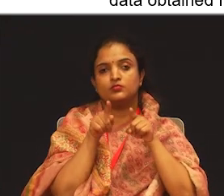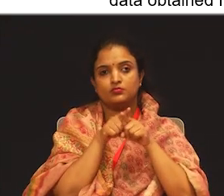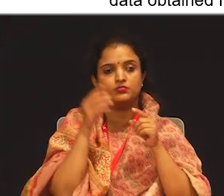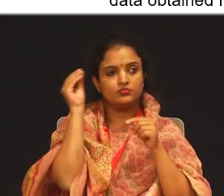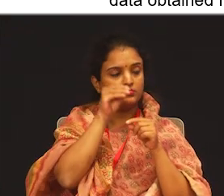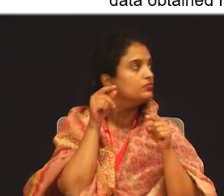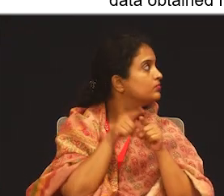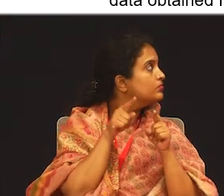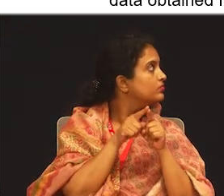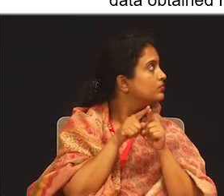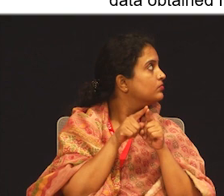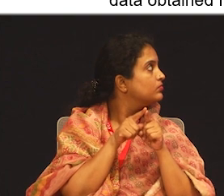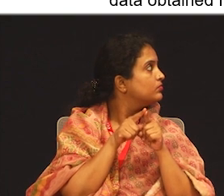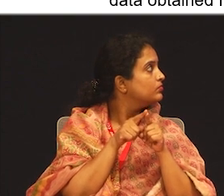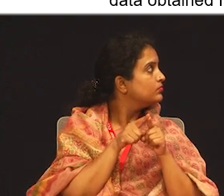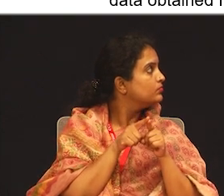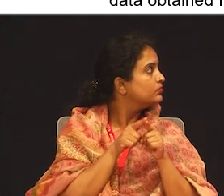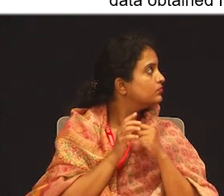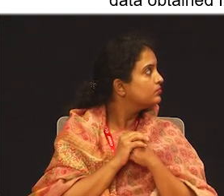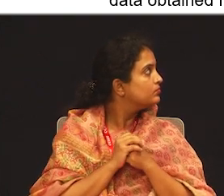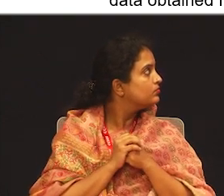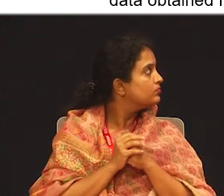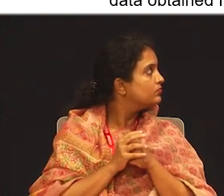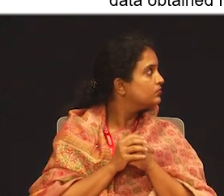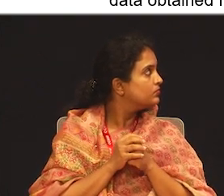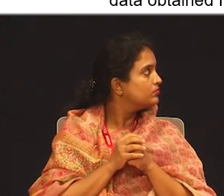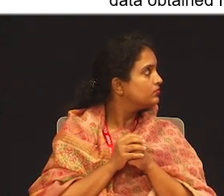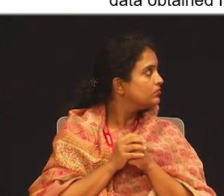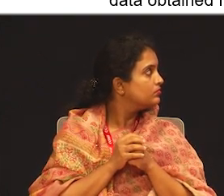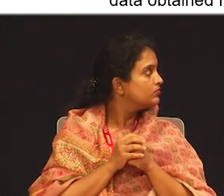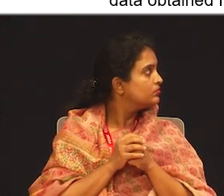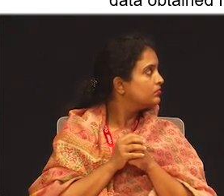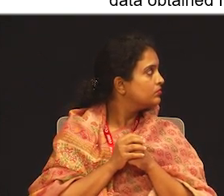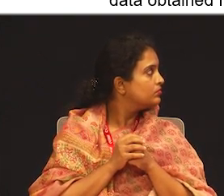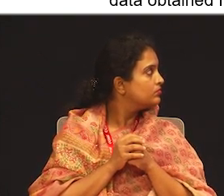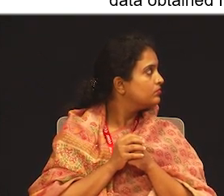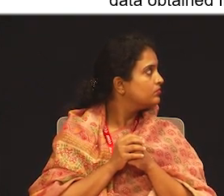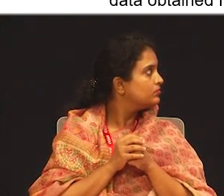Chandigarh. The process is here. And then the reliability was